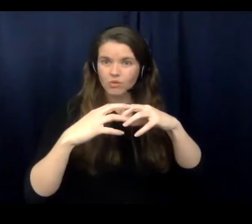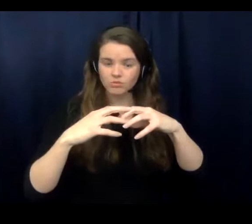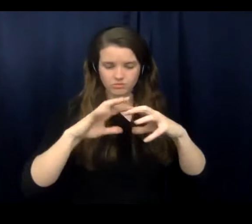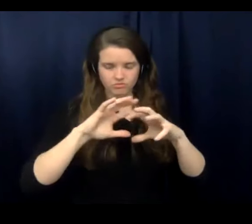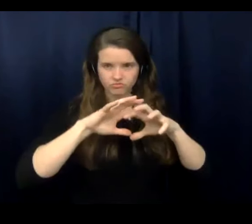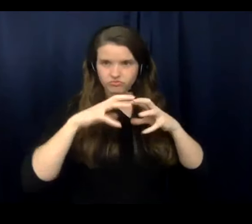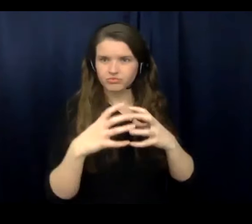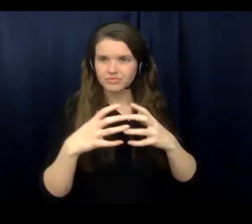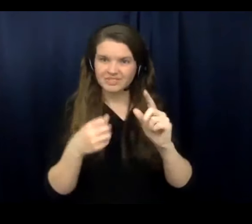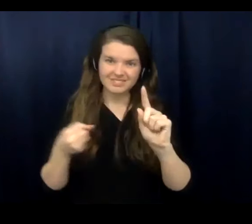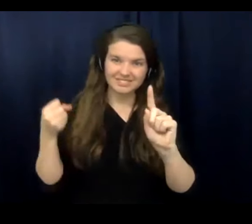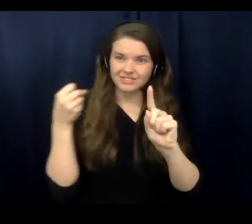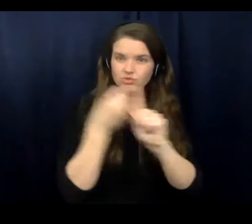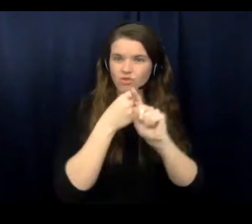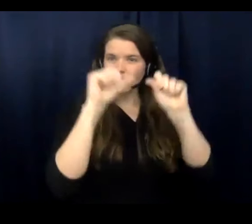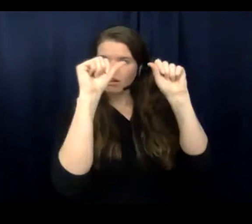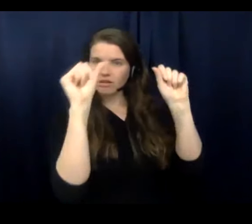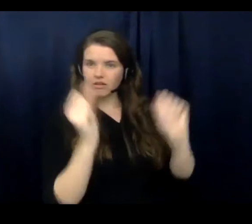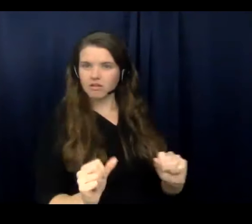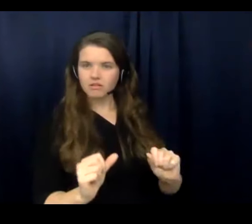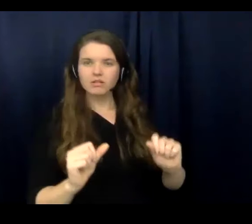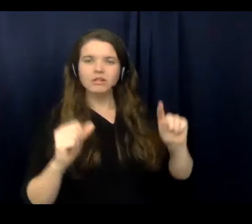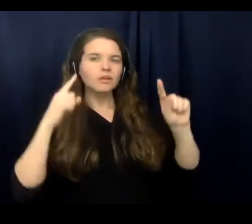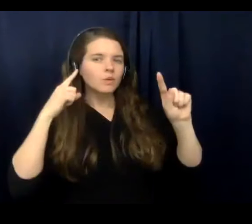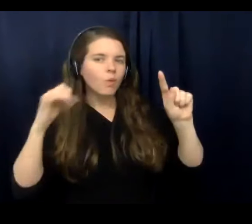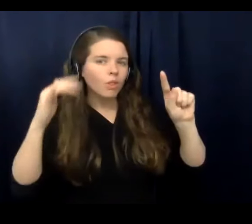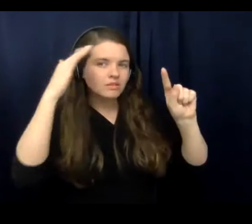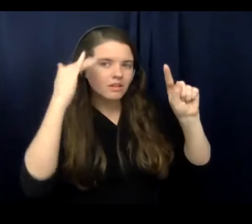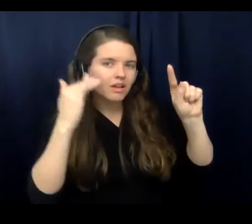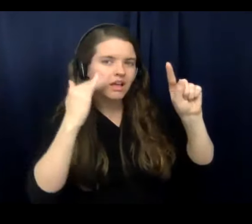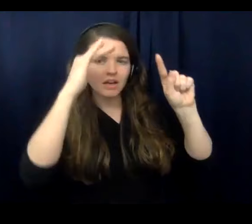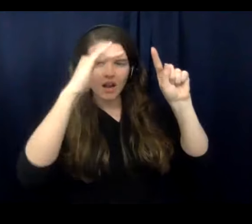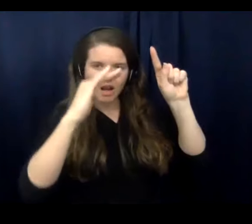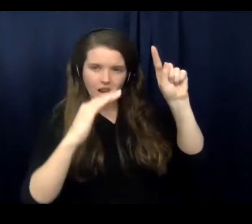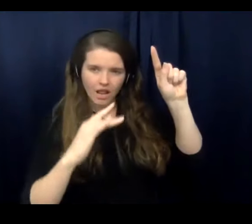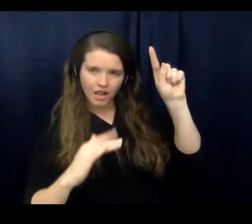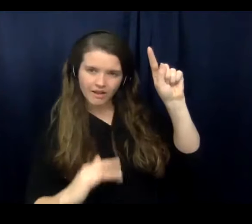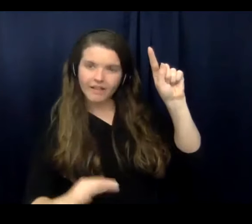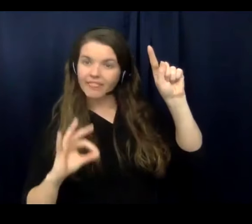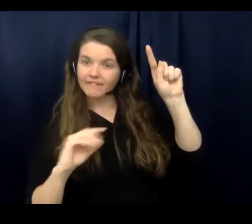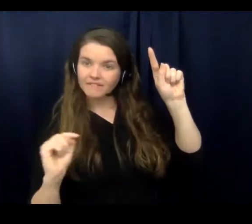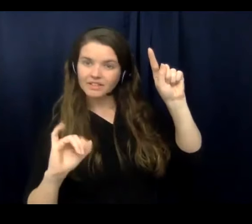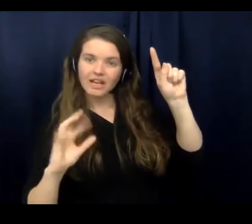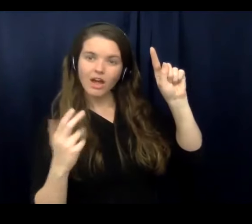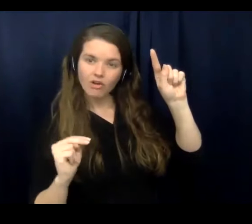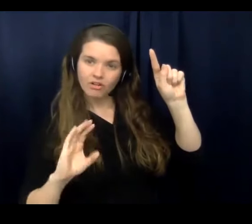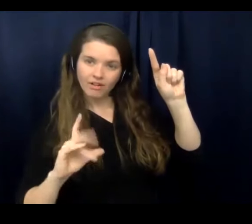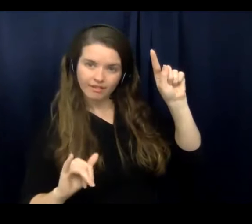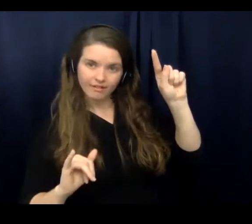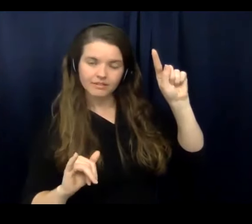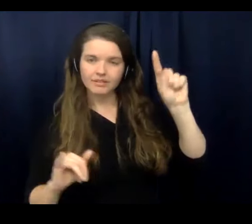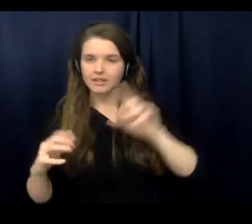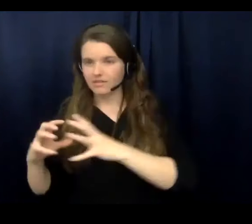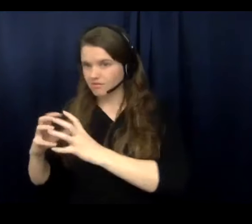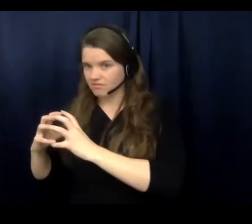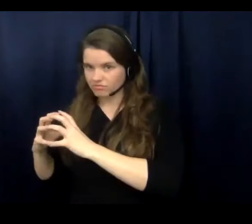now. Has gold head and all the way down to the feet of iron and clay. And he broke them in pieces after it